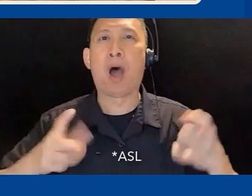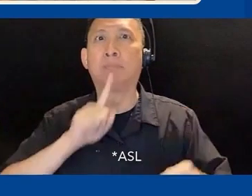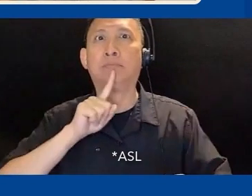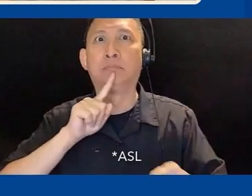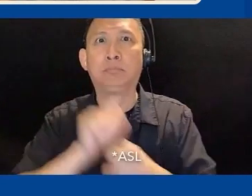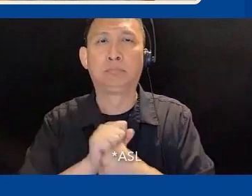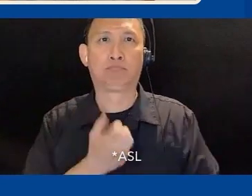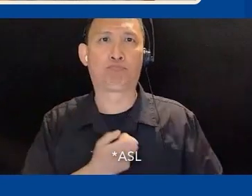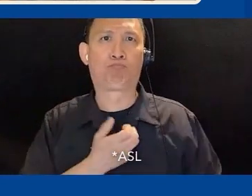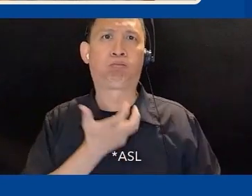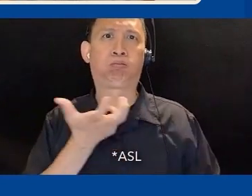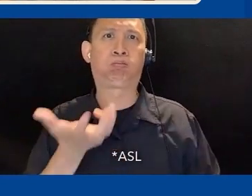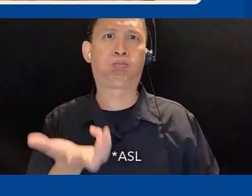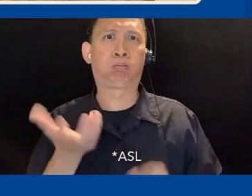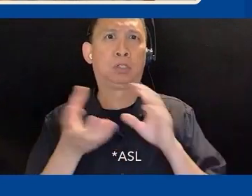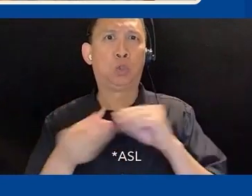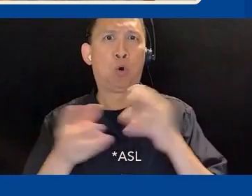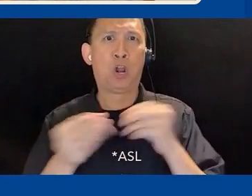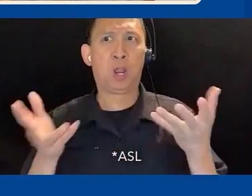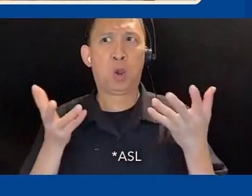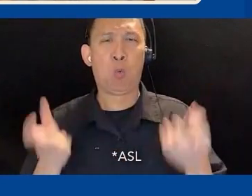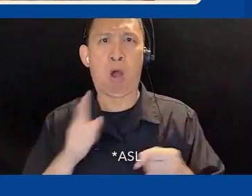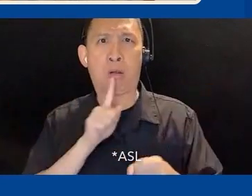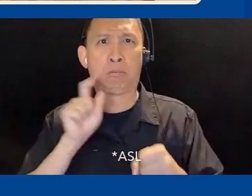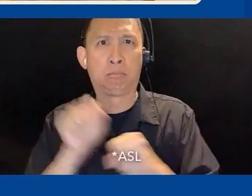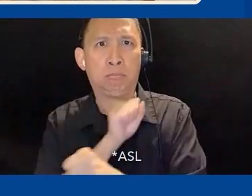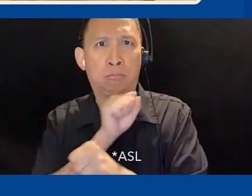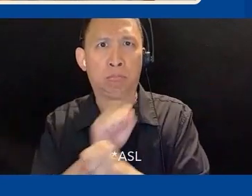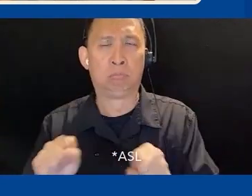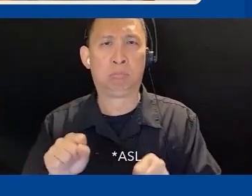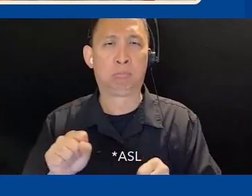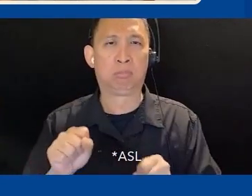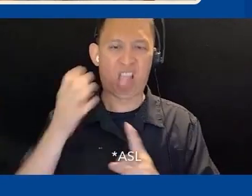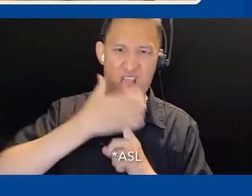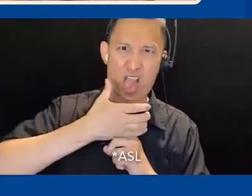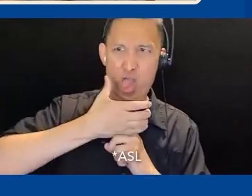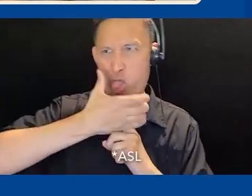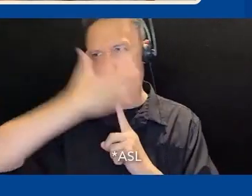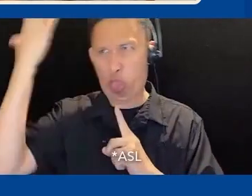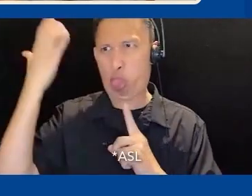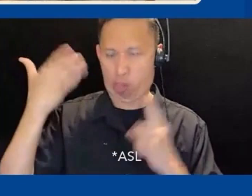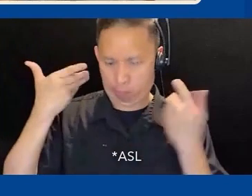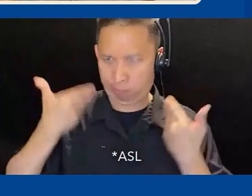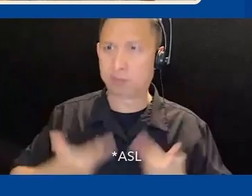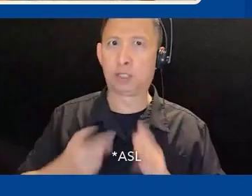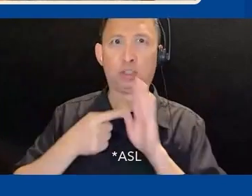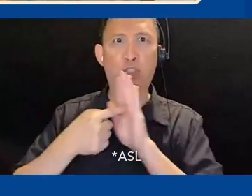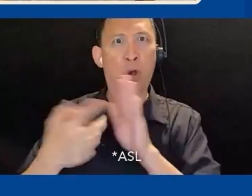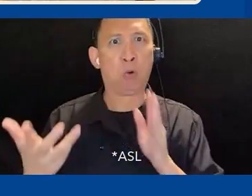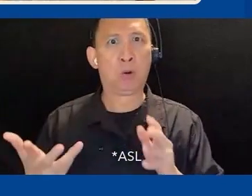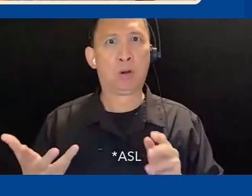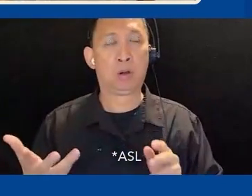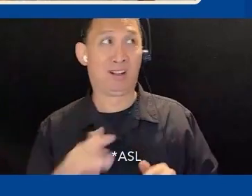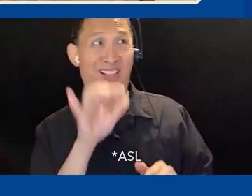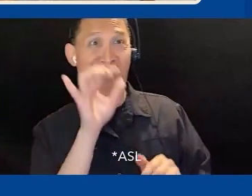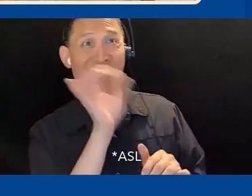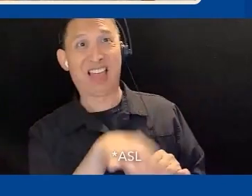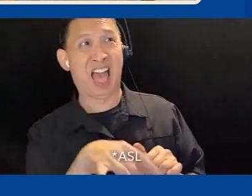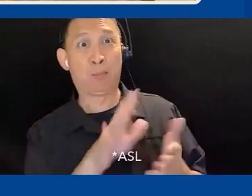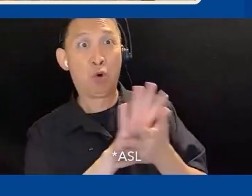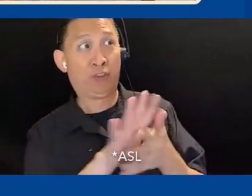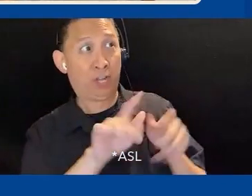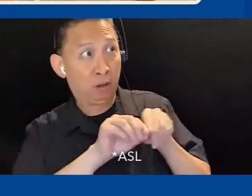so genuine and honest. And so I think it really is just about, like, you know, this thing happened, you know, how do we go from here?